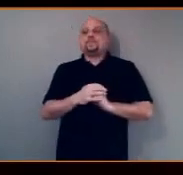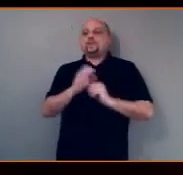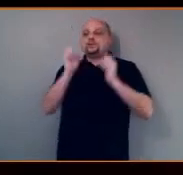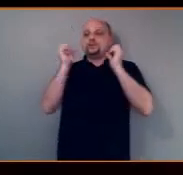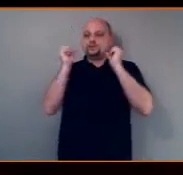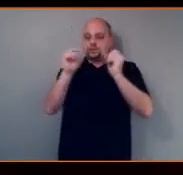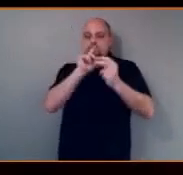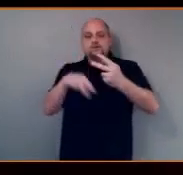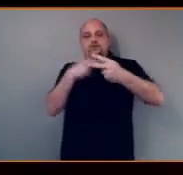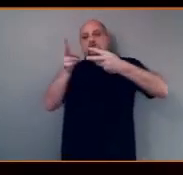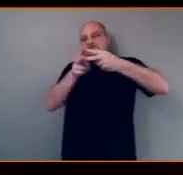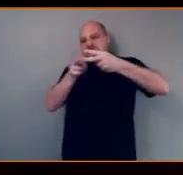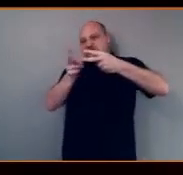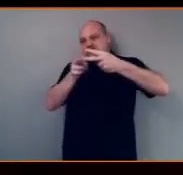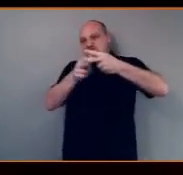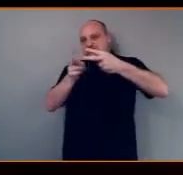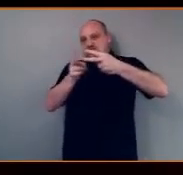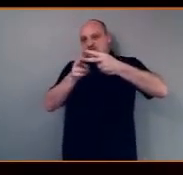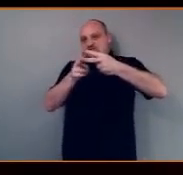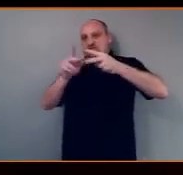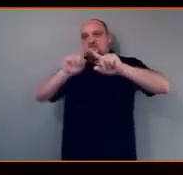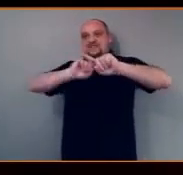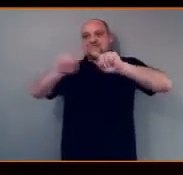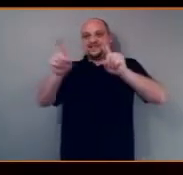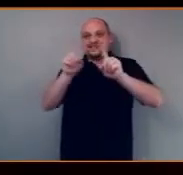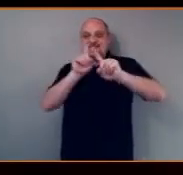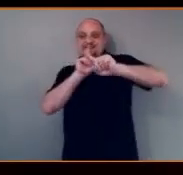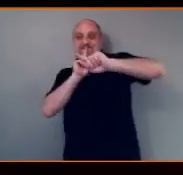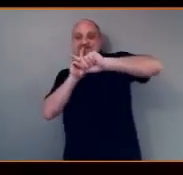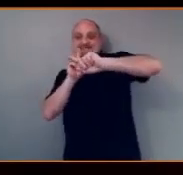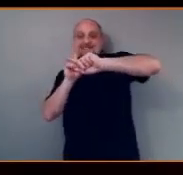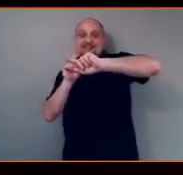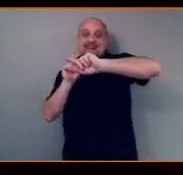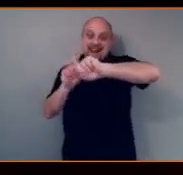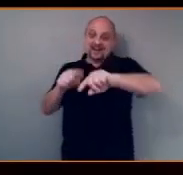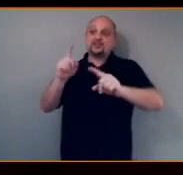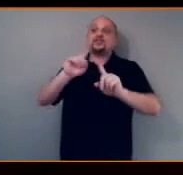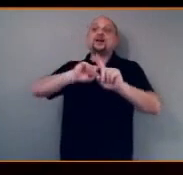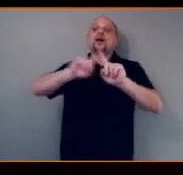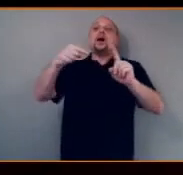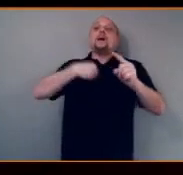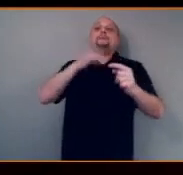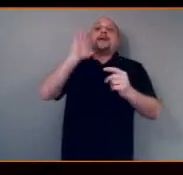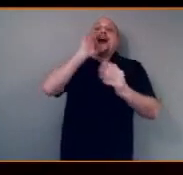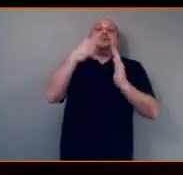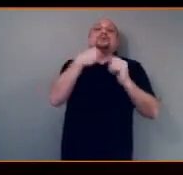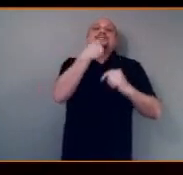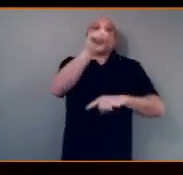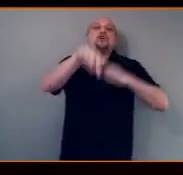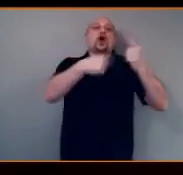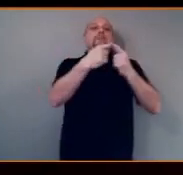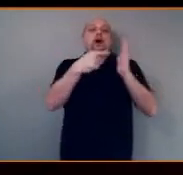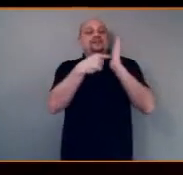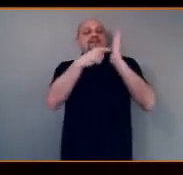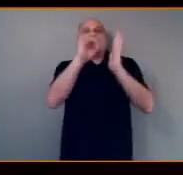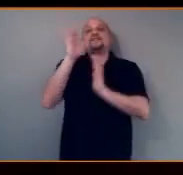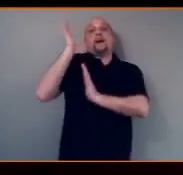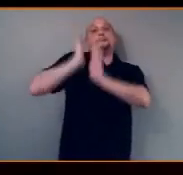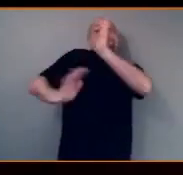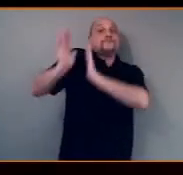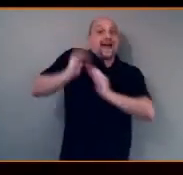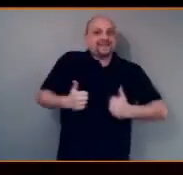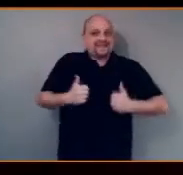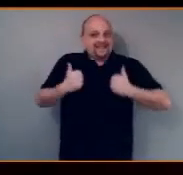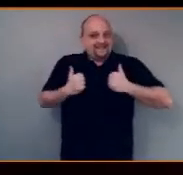of two ways that you could go with this. I'm going to take the signs of past life on Mars approach. I'm not sure exactly if that's what they mean, but what I'm